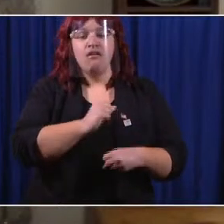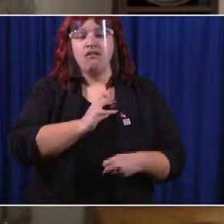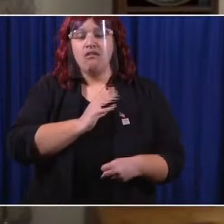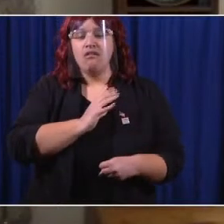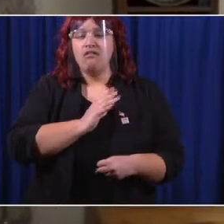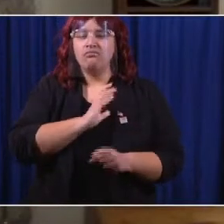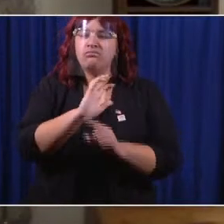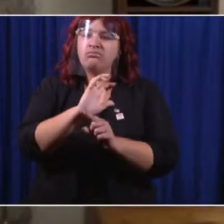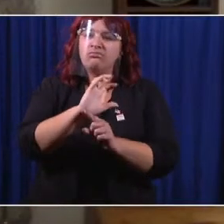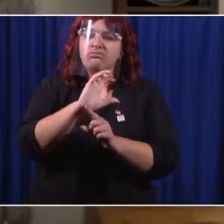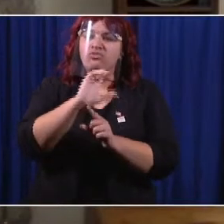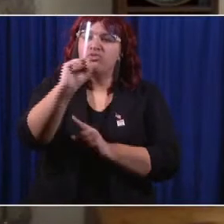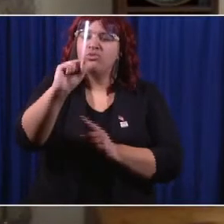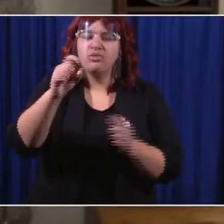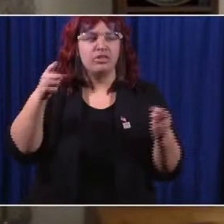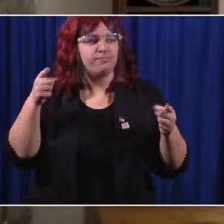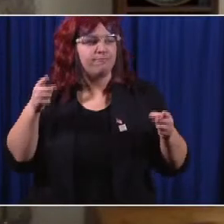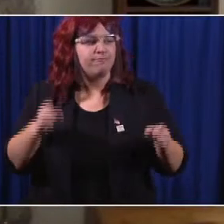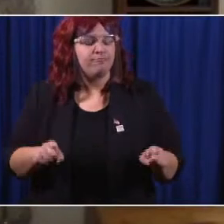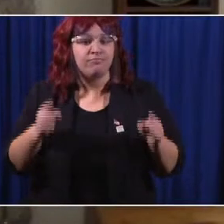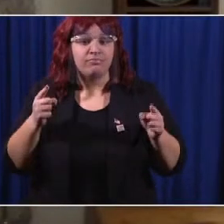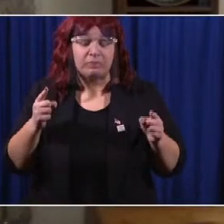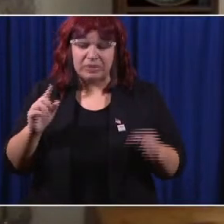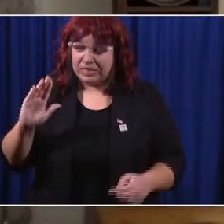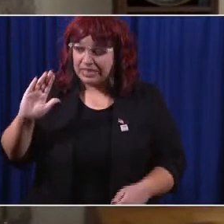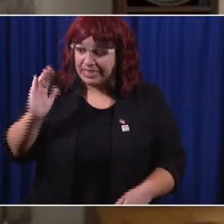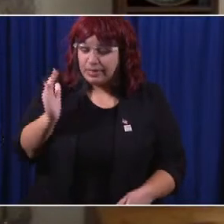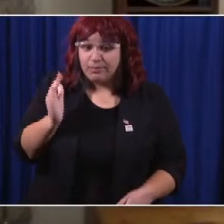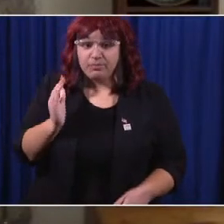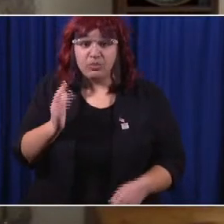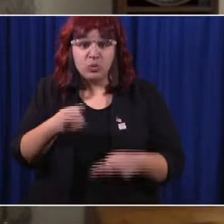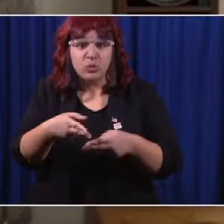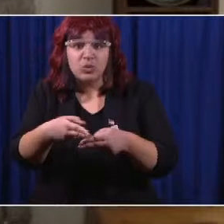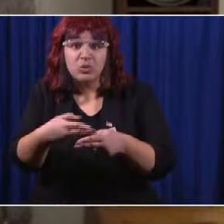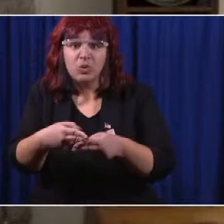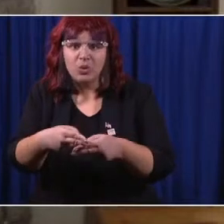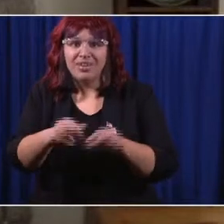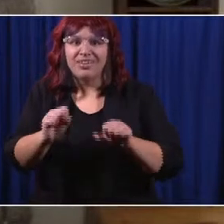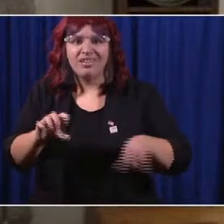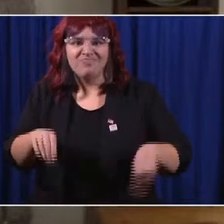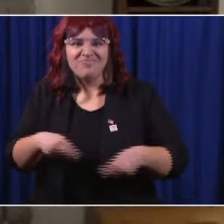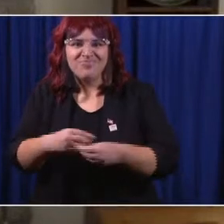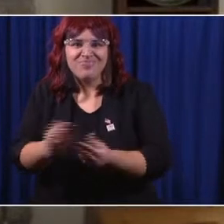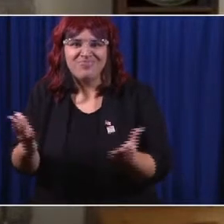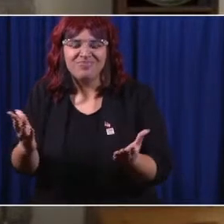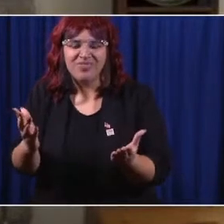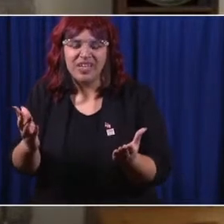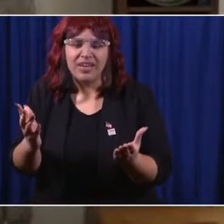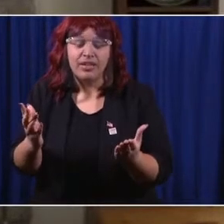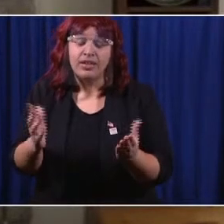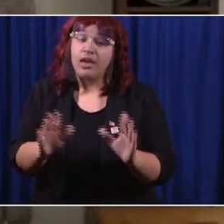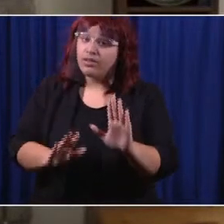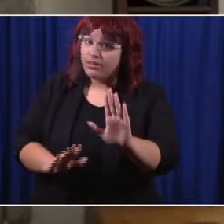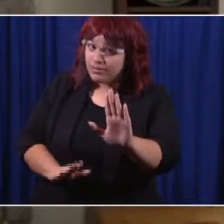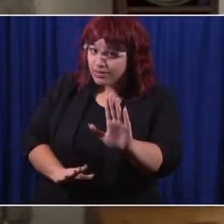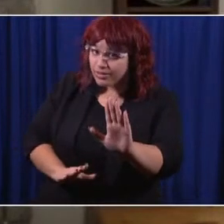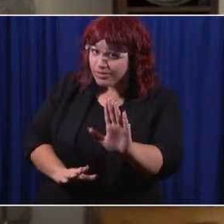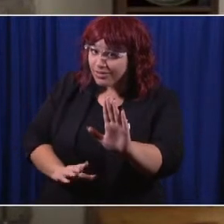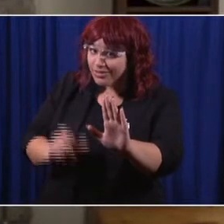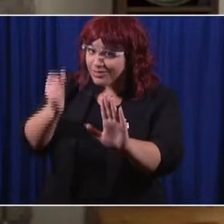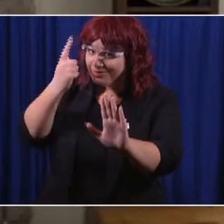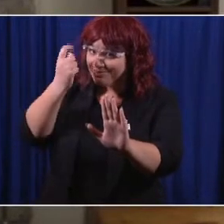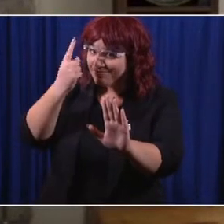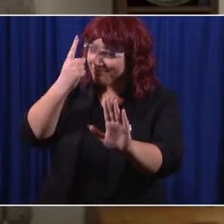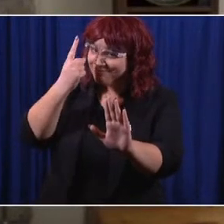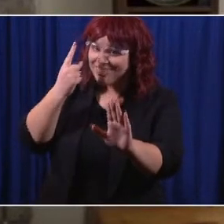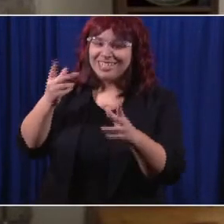vaccine appears to be almost ready to go. So again, this is all subject to final